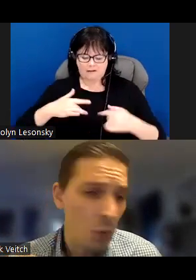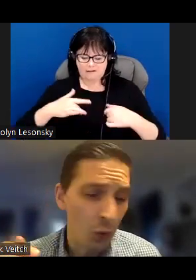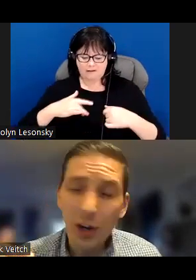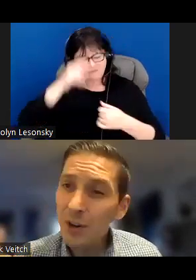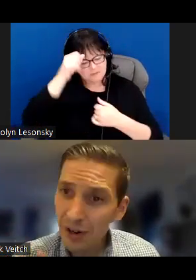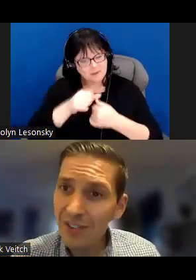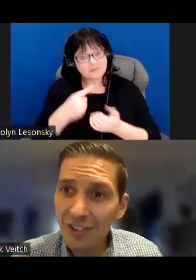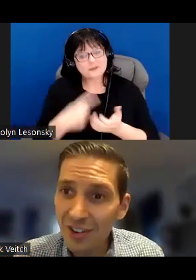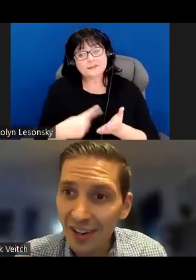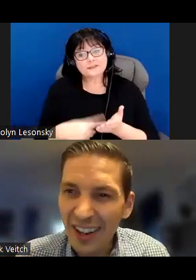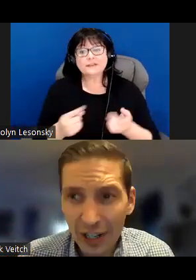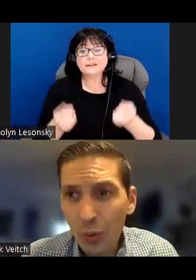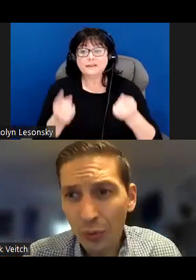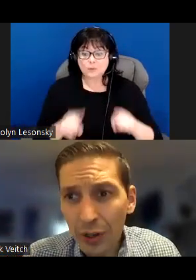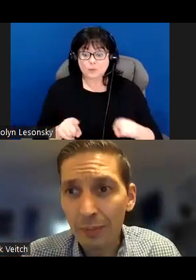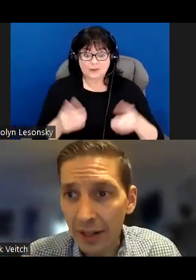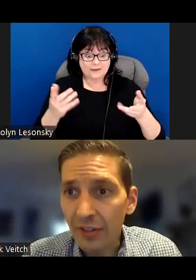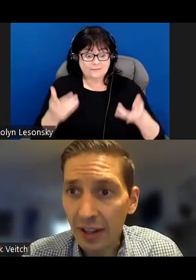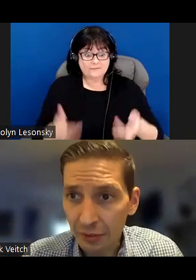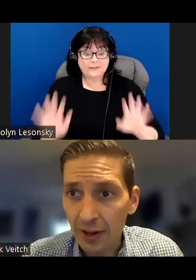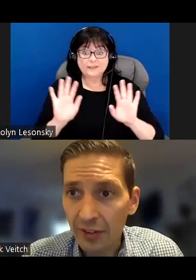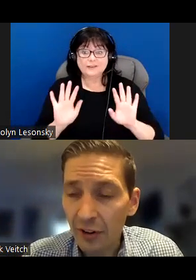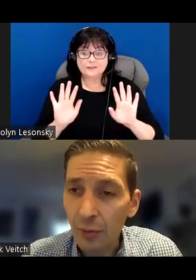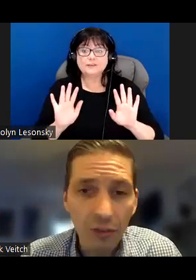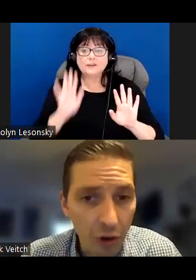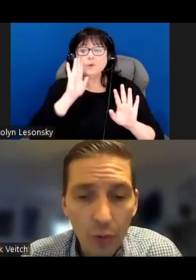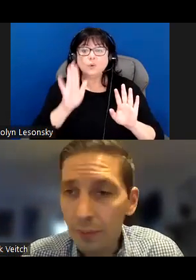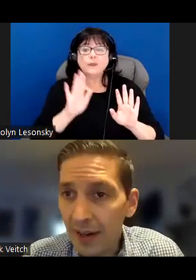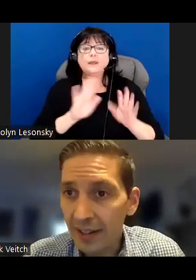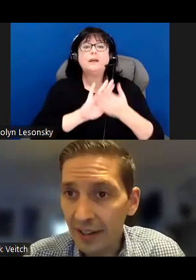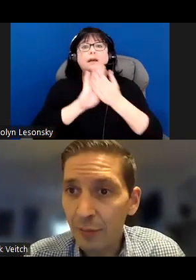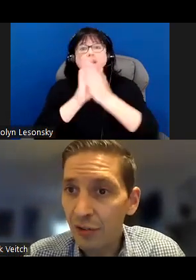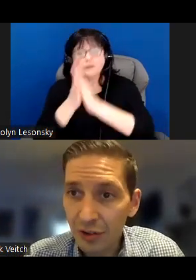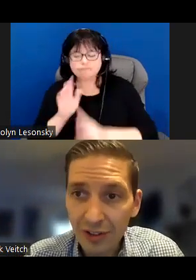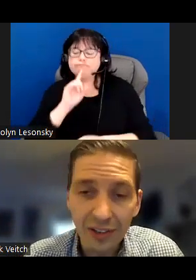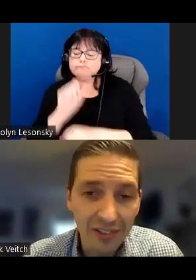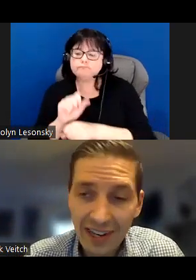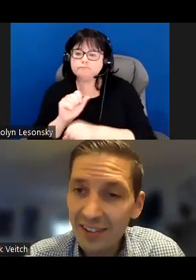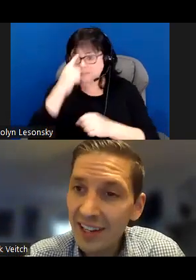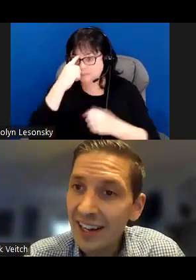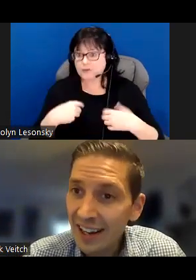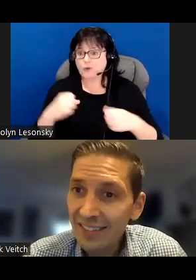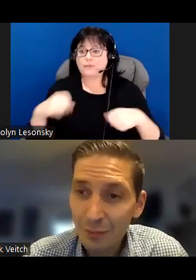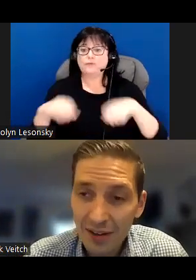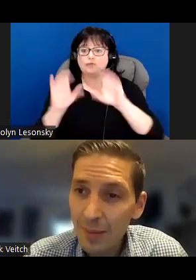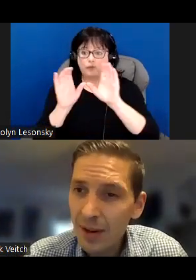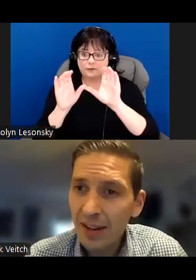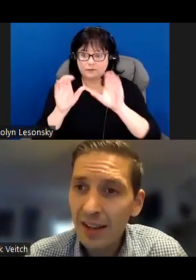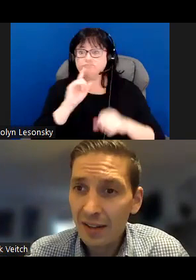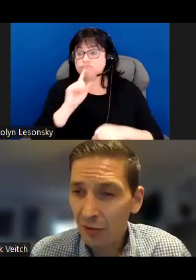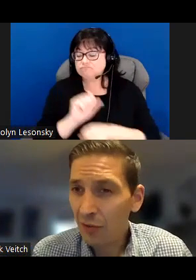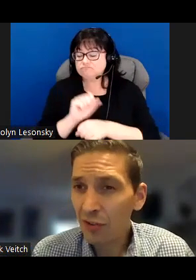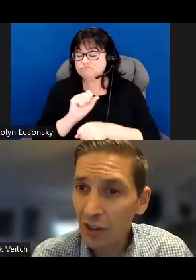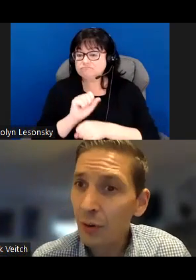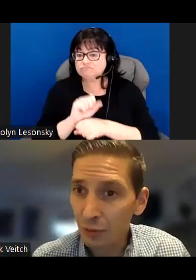crisis, we're going to be transitioning into a real mental health crisis, aren't we? So many have been struggling silently. And as this